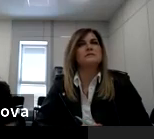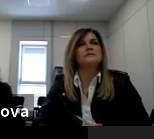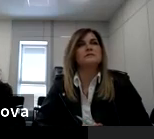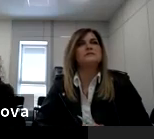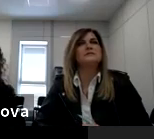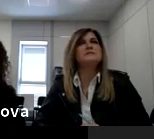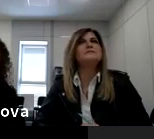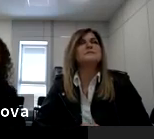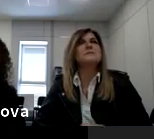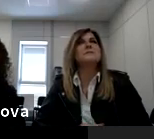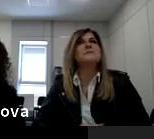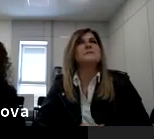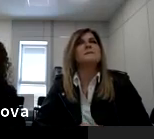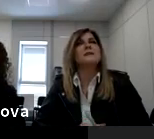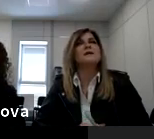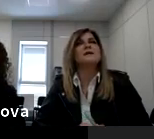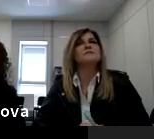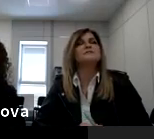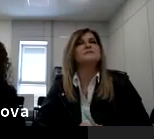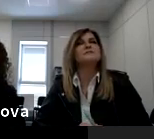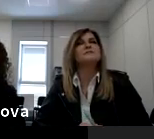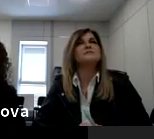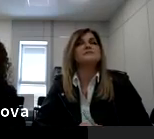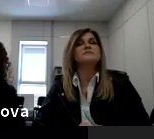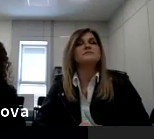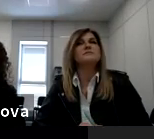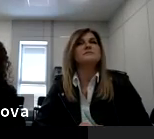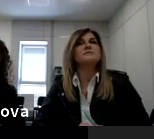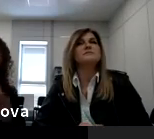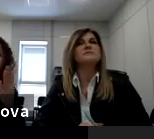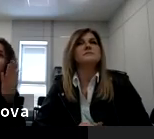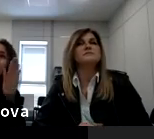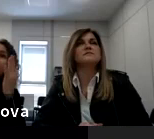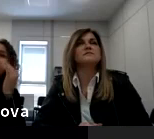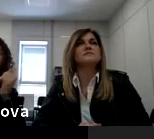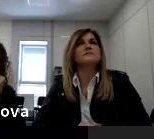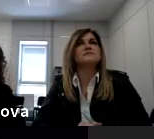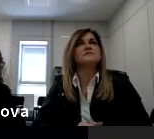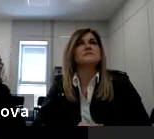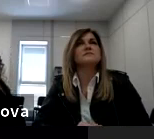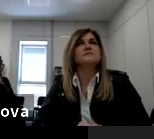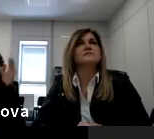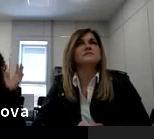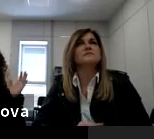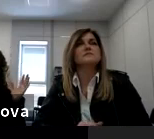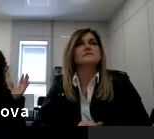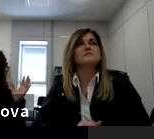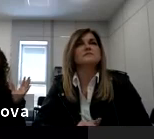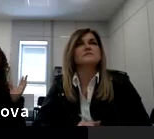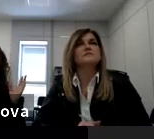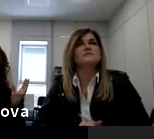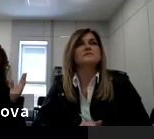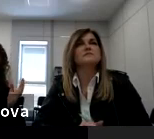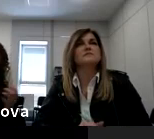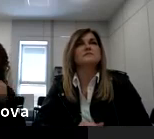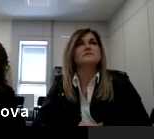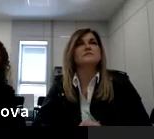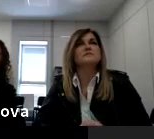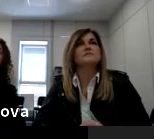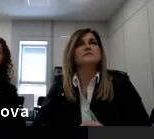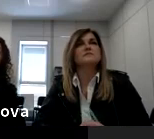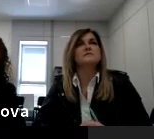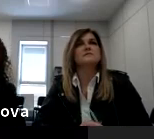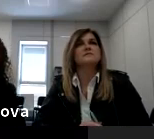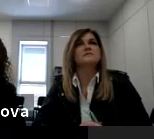lighting. Yeah. So it worked really nice. So what you can see, the whole picture of this project are